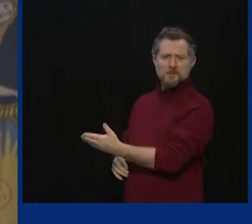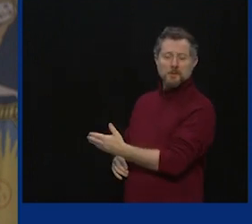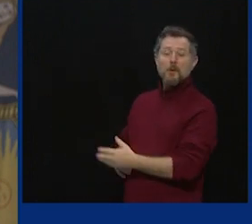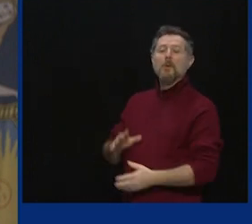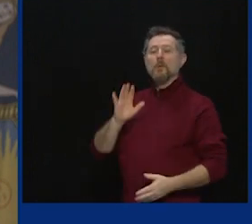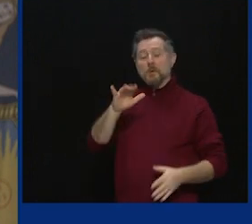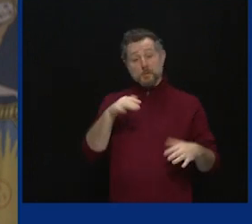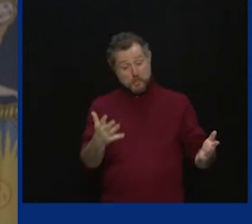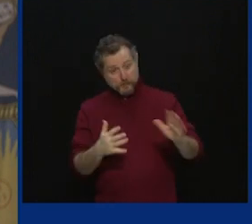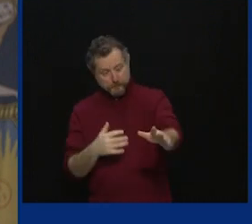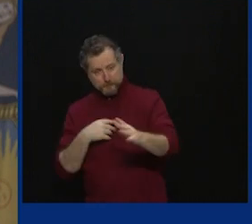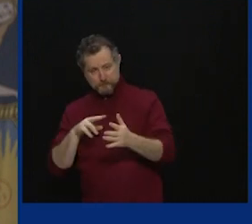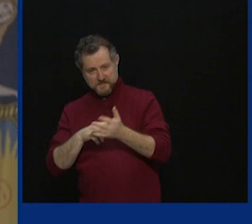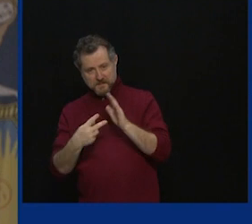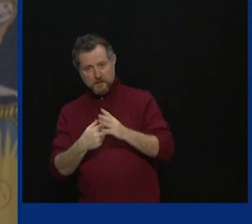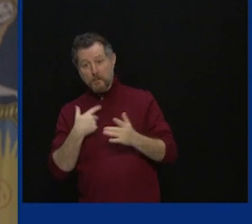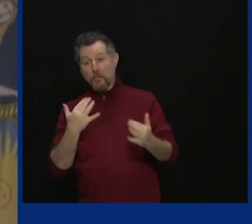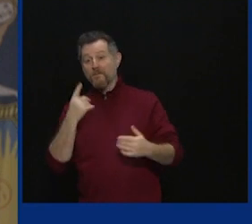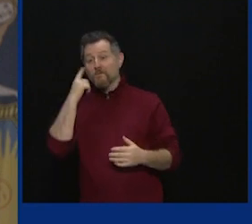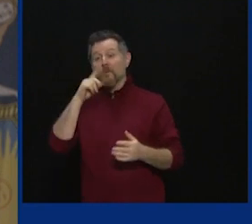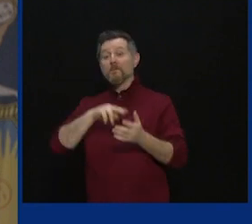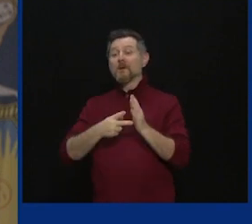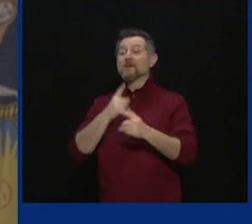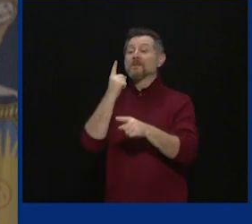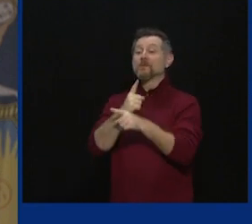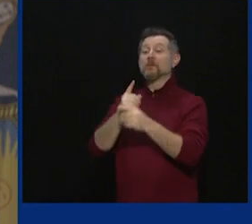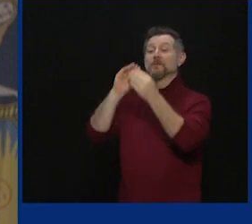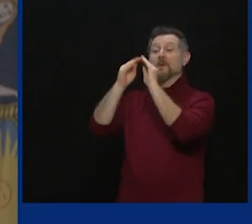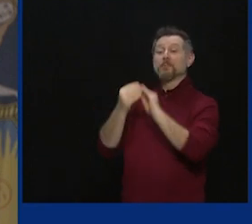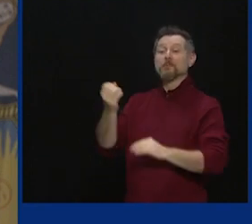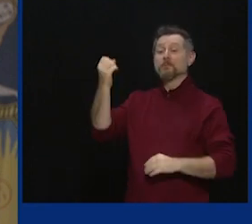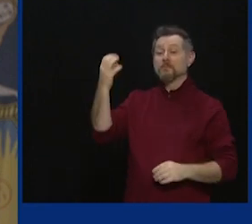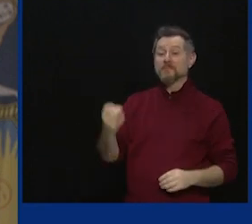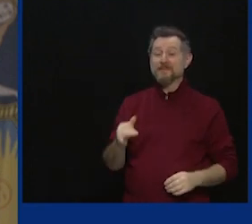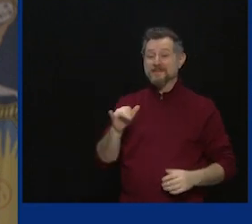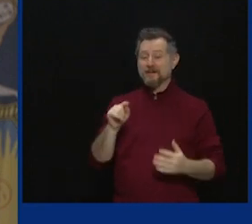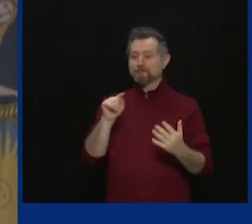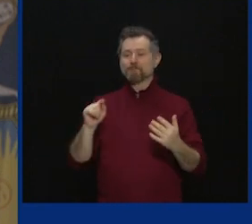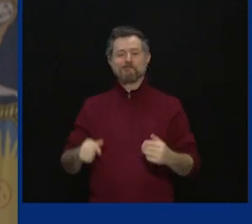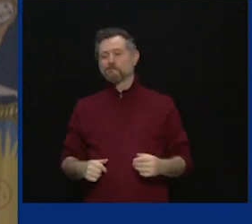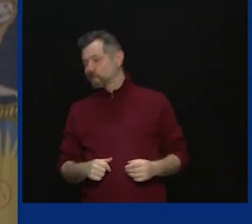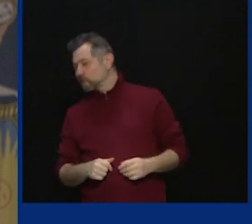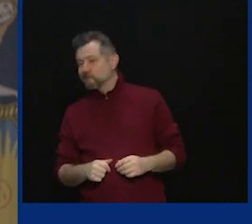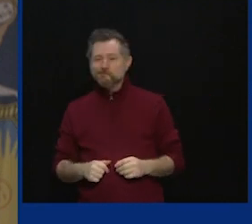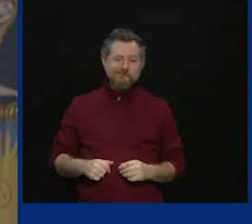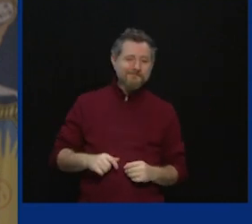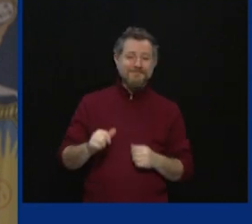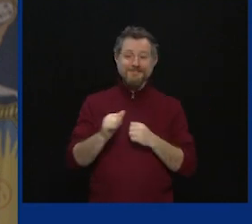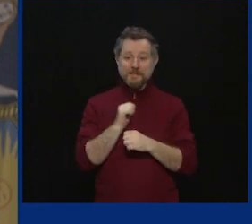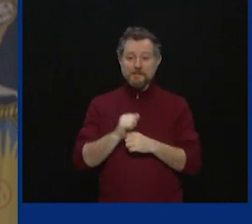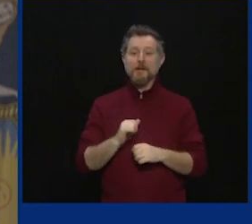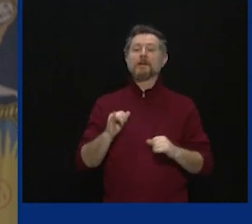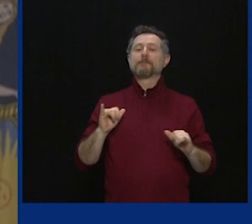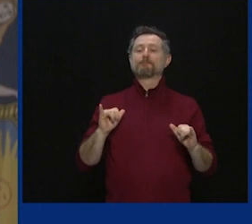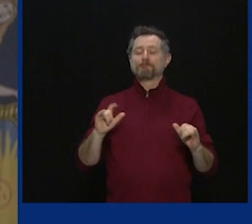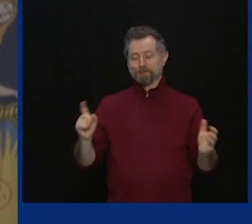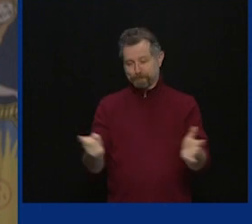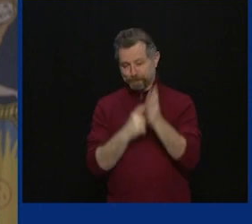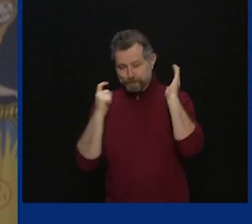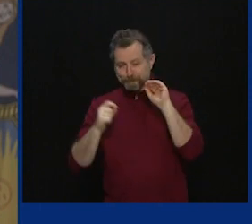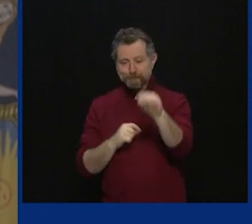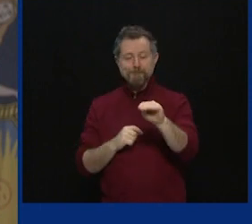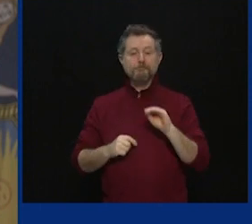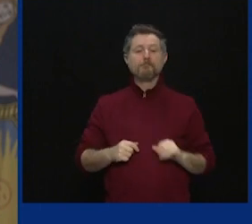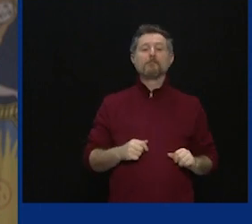to trigger in my mind, the alarm goes off. And that's what all of you have been asking for. And I said there's going to come a time when I look at the confluence